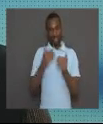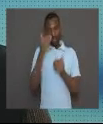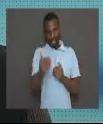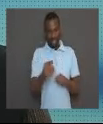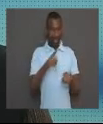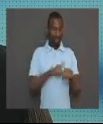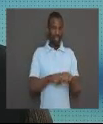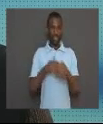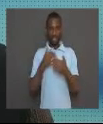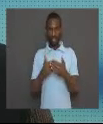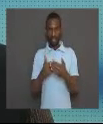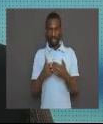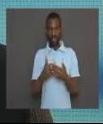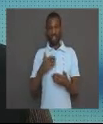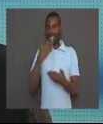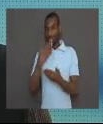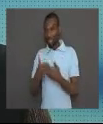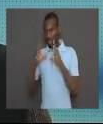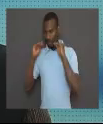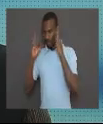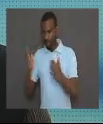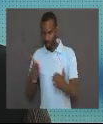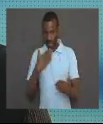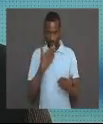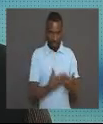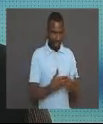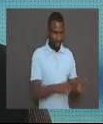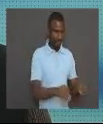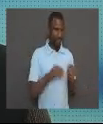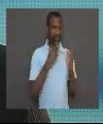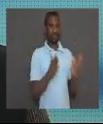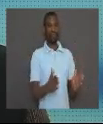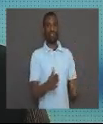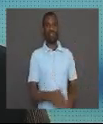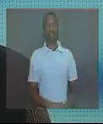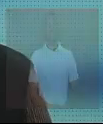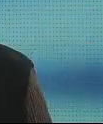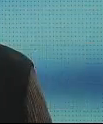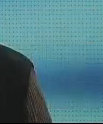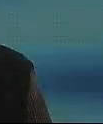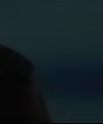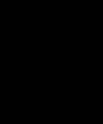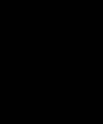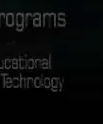Until next time, thank you, teacher. Thank you, students.